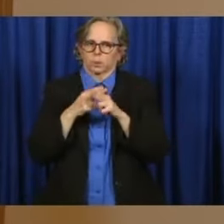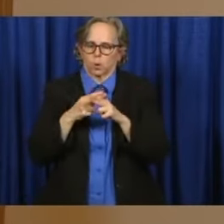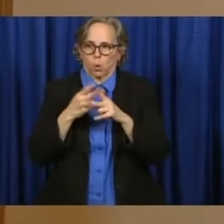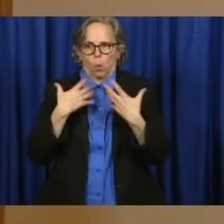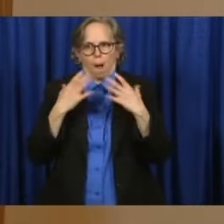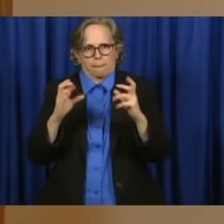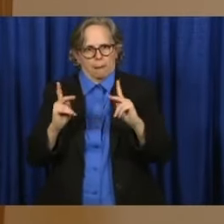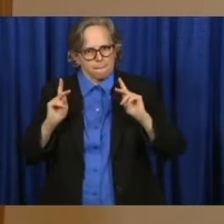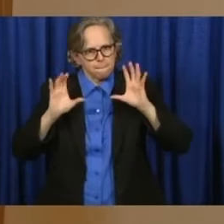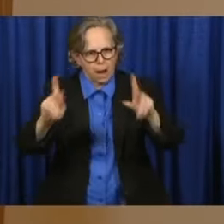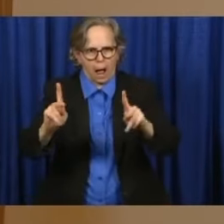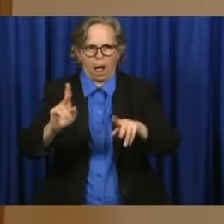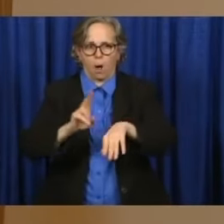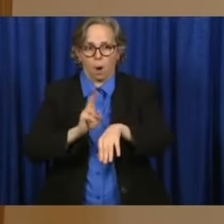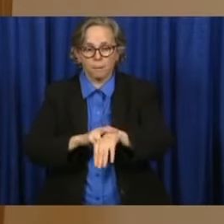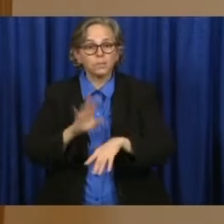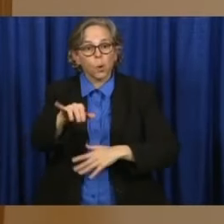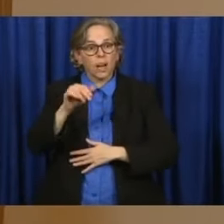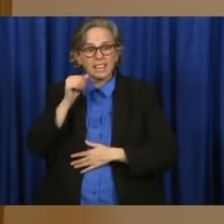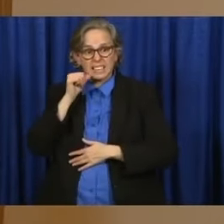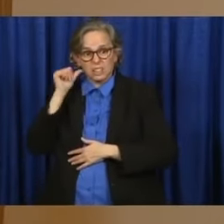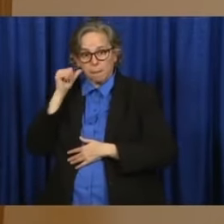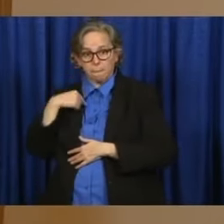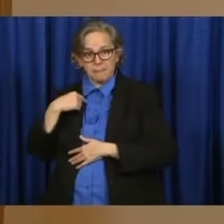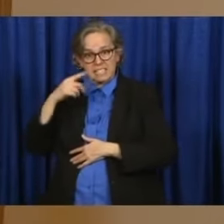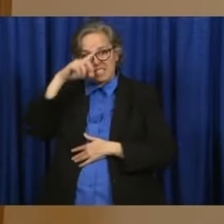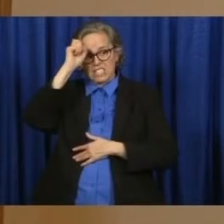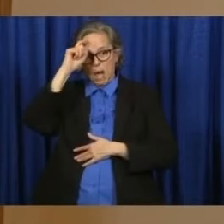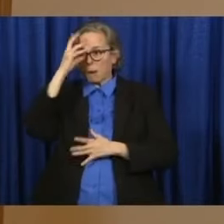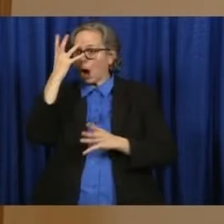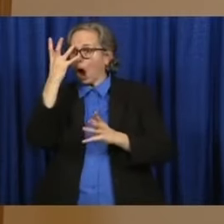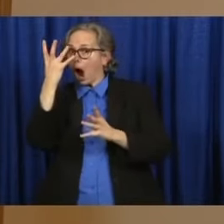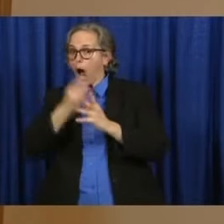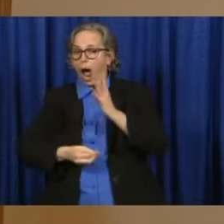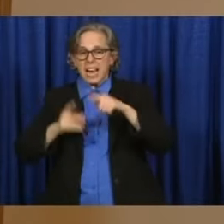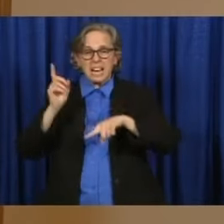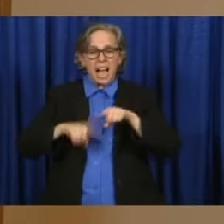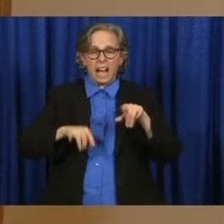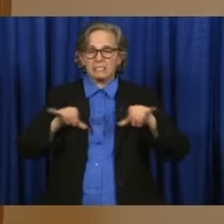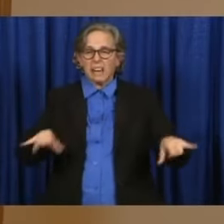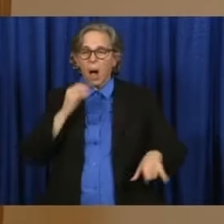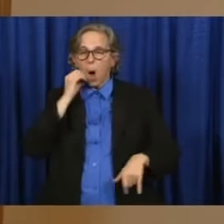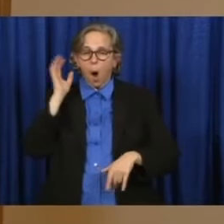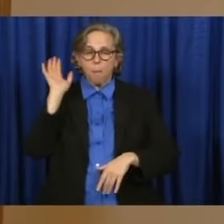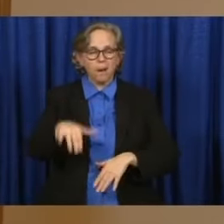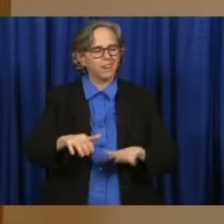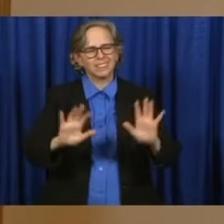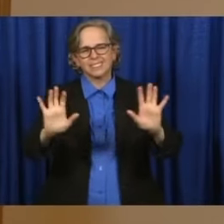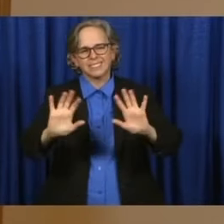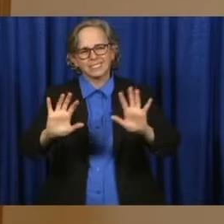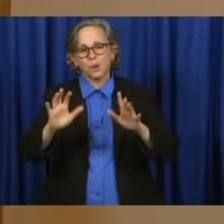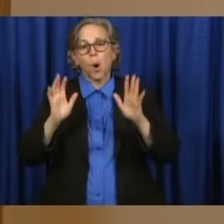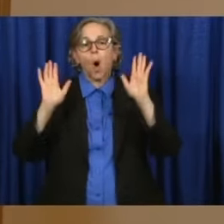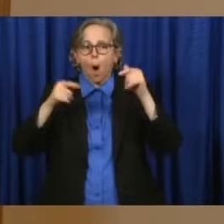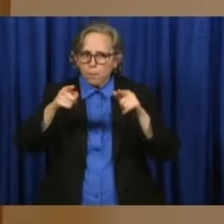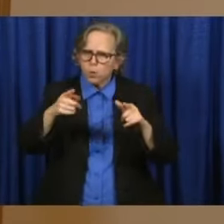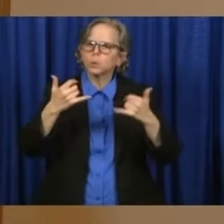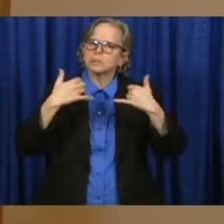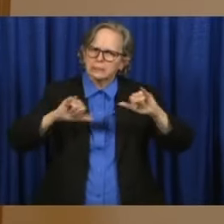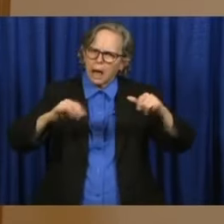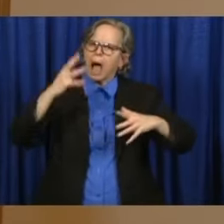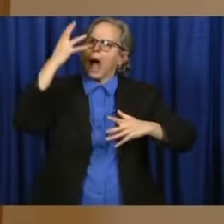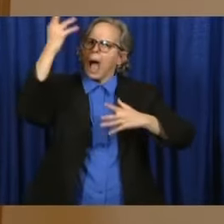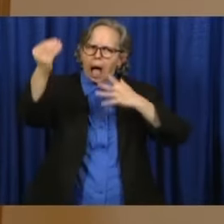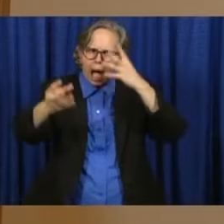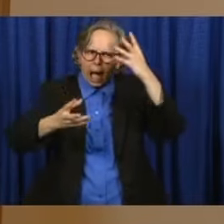It certainly isn't. And I hope you're getting out there and enjoying this beautiful weather in the ways that are safe that we talk about. So lastly,